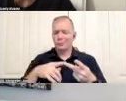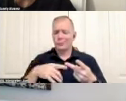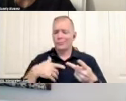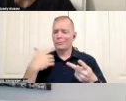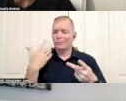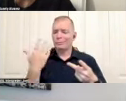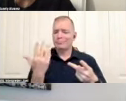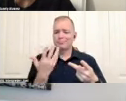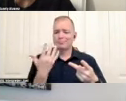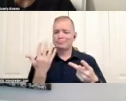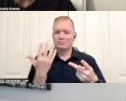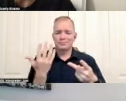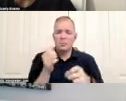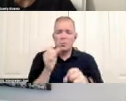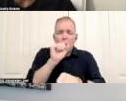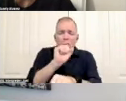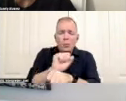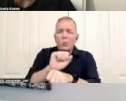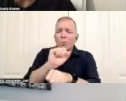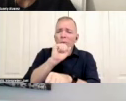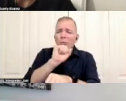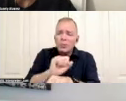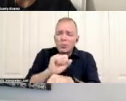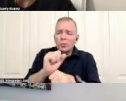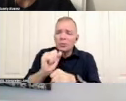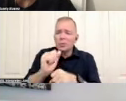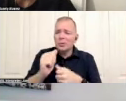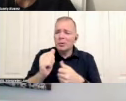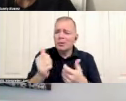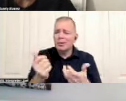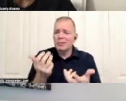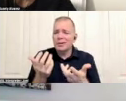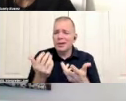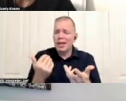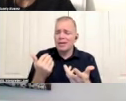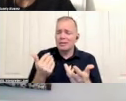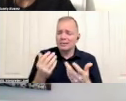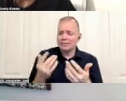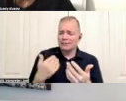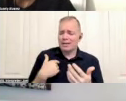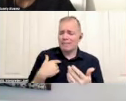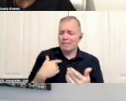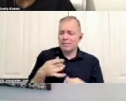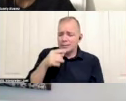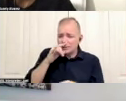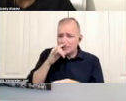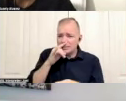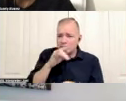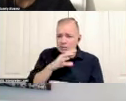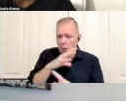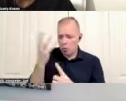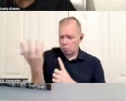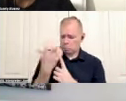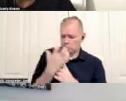just at work or having your child embrace themselves and building